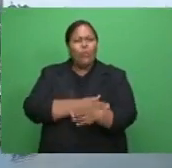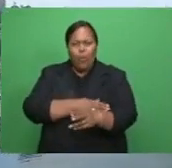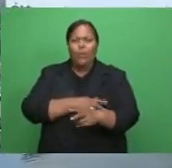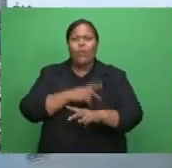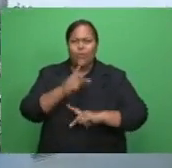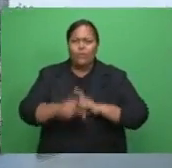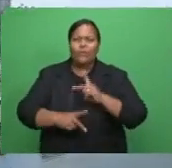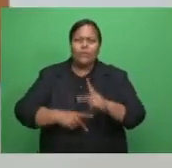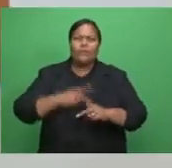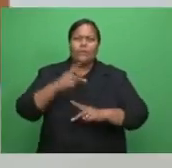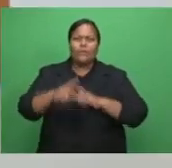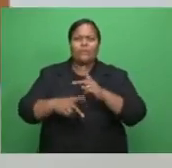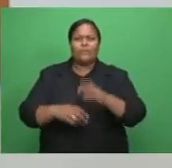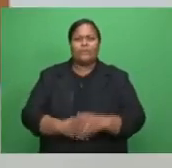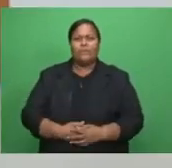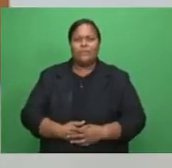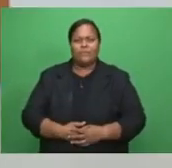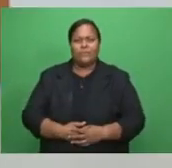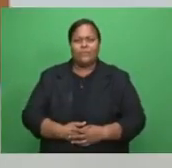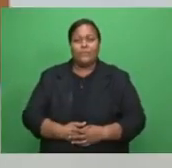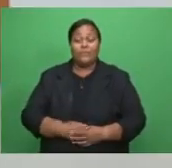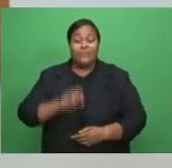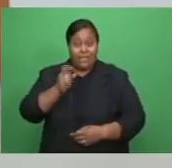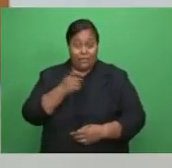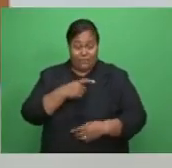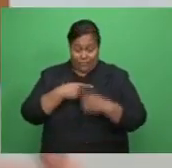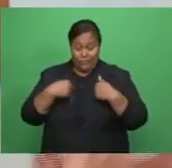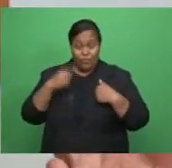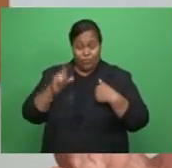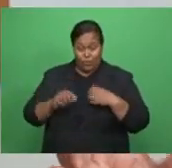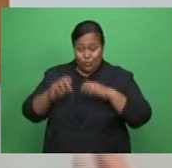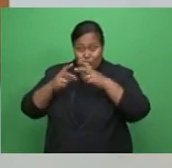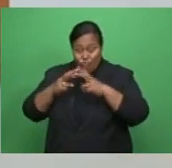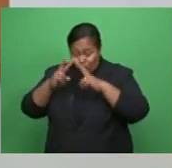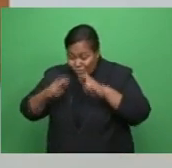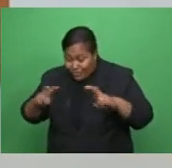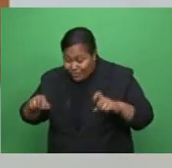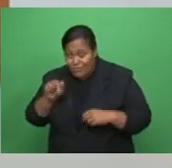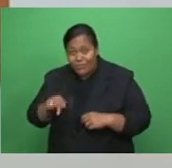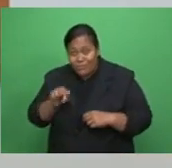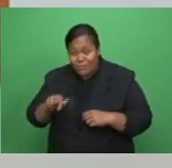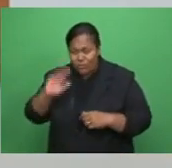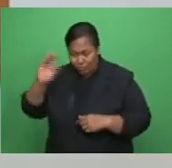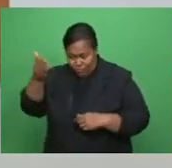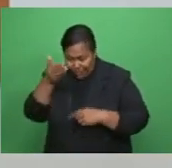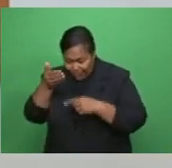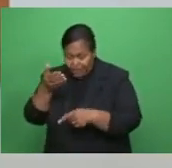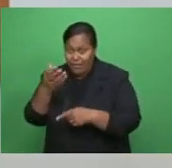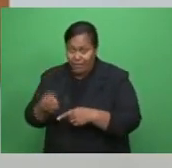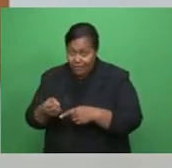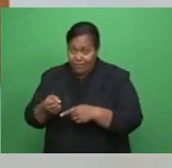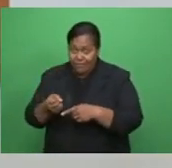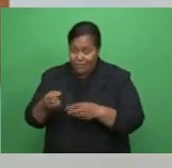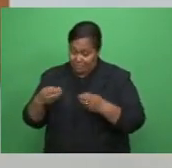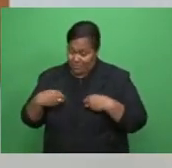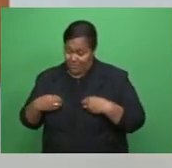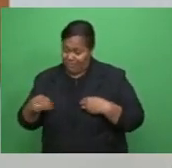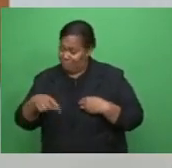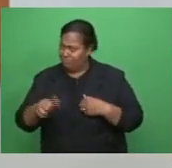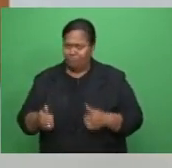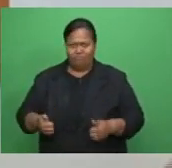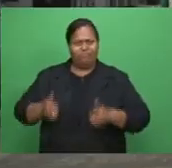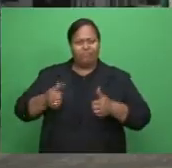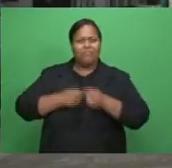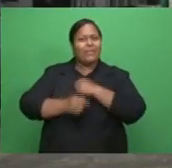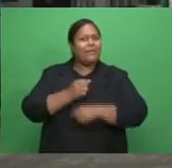process, but if we just do the corridor study and make those corridor commercial, it becomes easier. So that's what